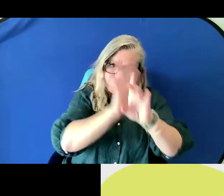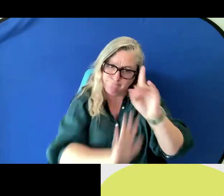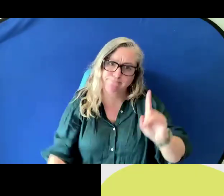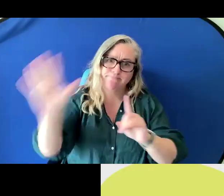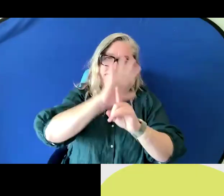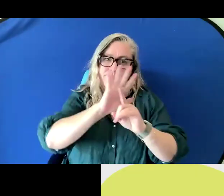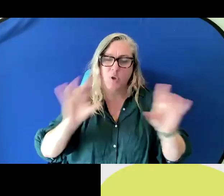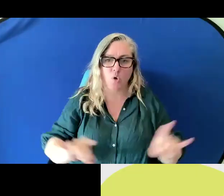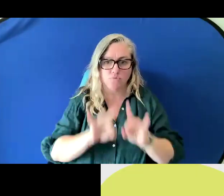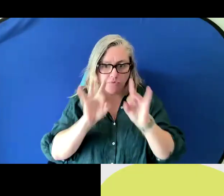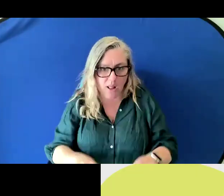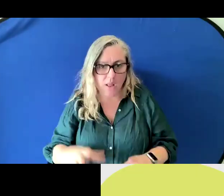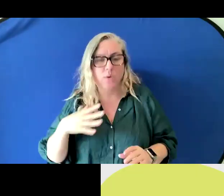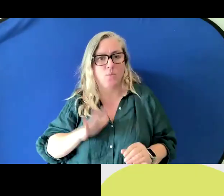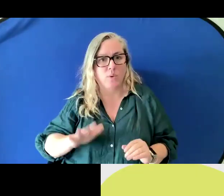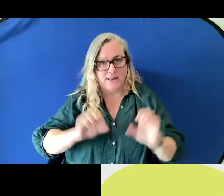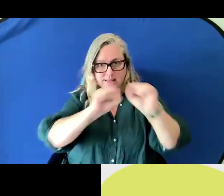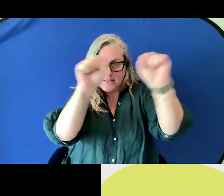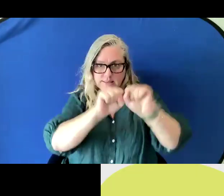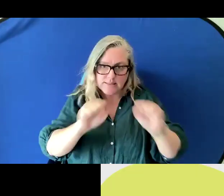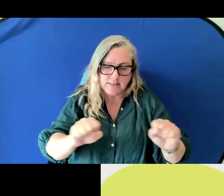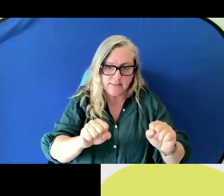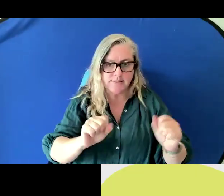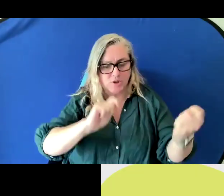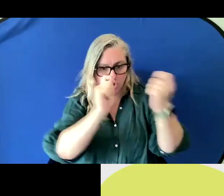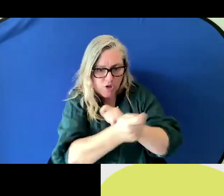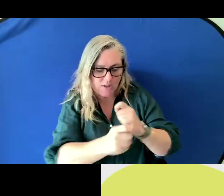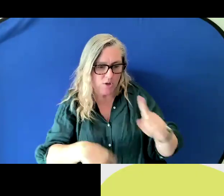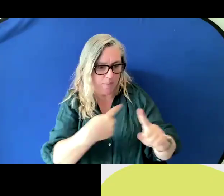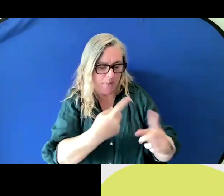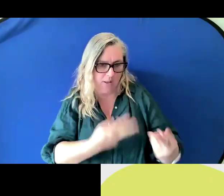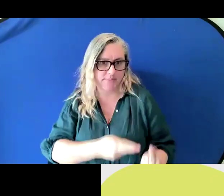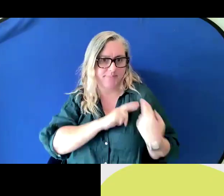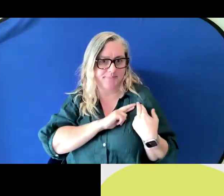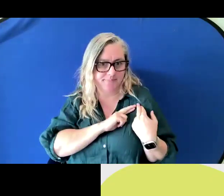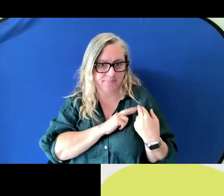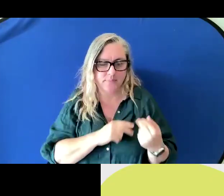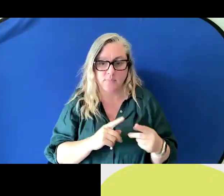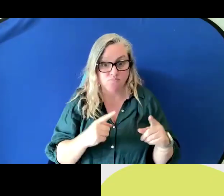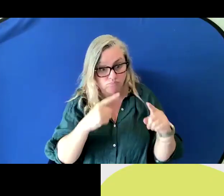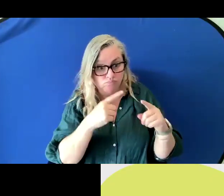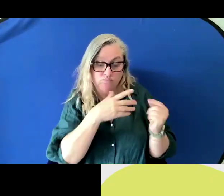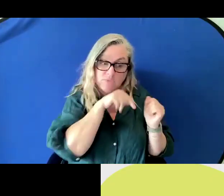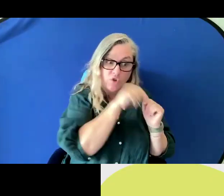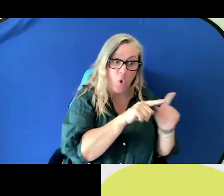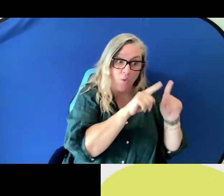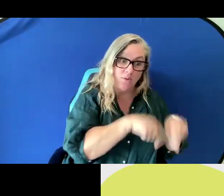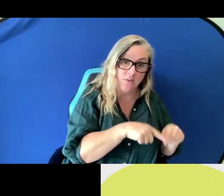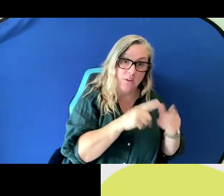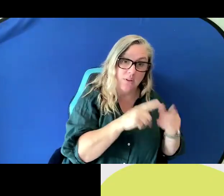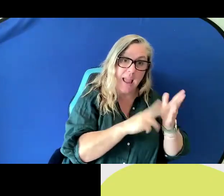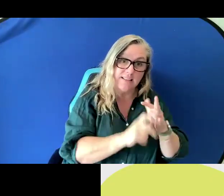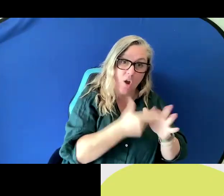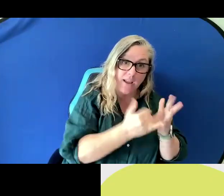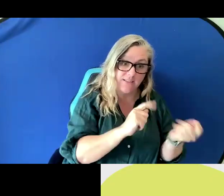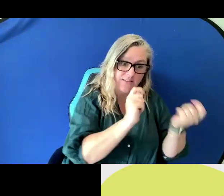accountability, and systemic reform. From changes to the NDIS, to the design and introduction of thriving kids and